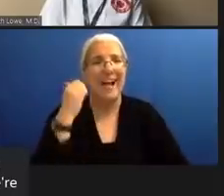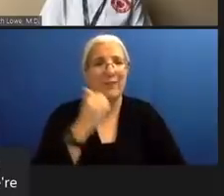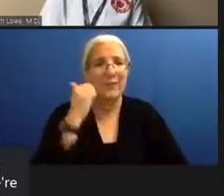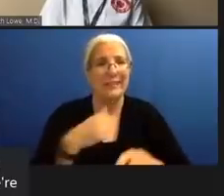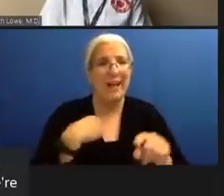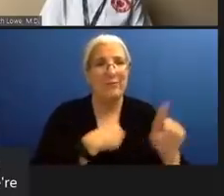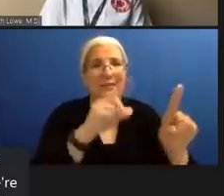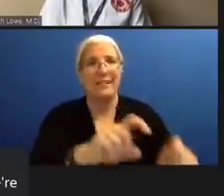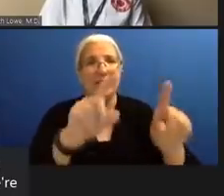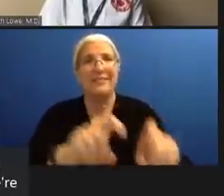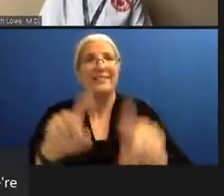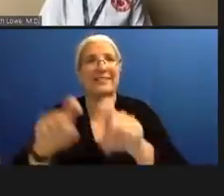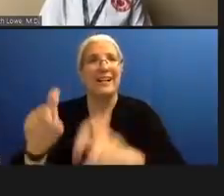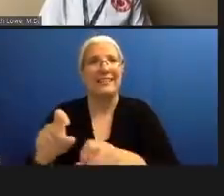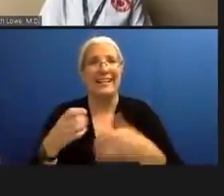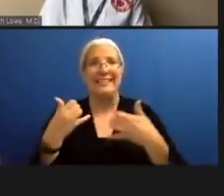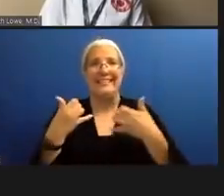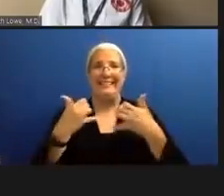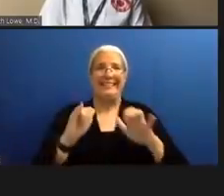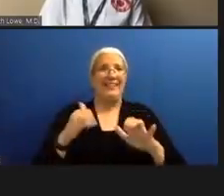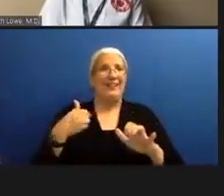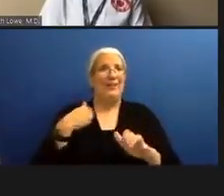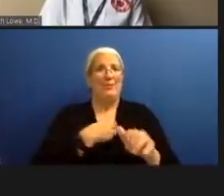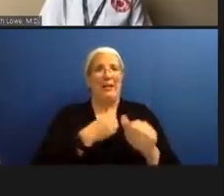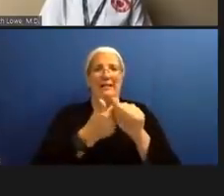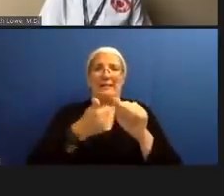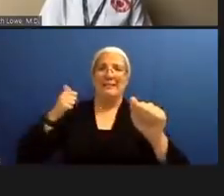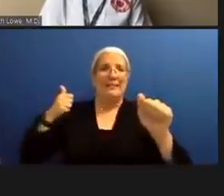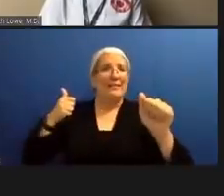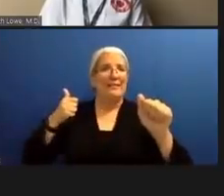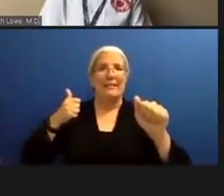We're still being strained, and so I think